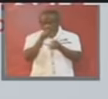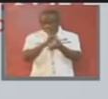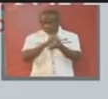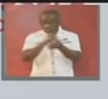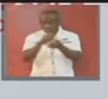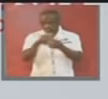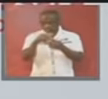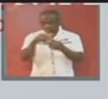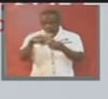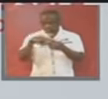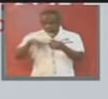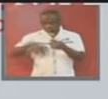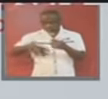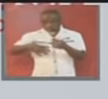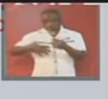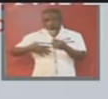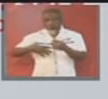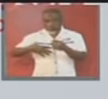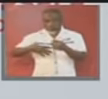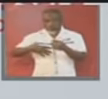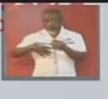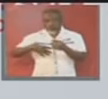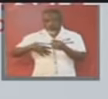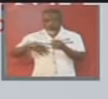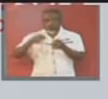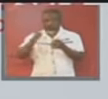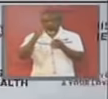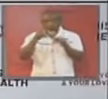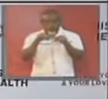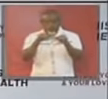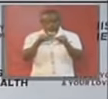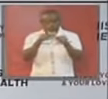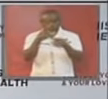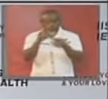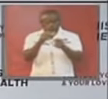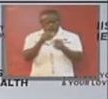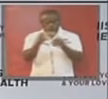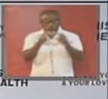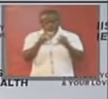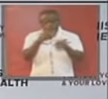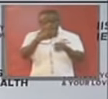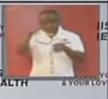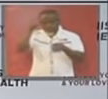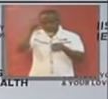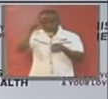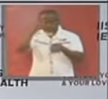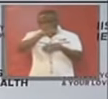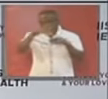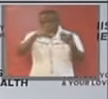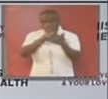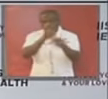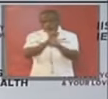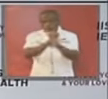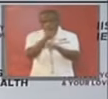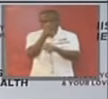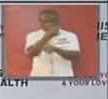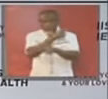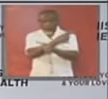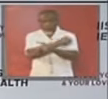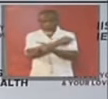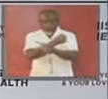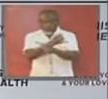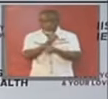situation and will do the best for our healthcare workers. Thank you very much. Thank you very much, Minister. And we go now to Express